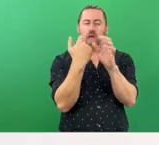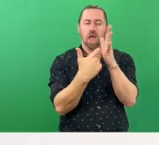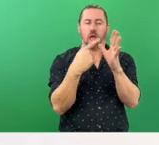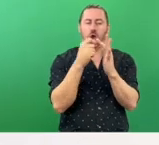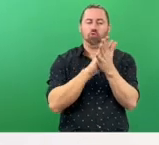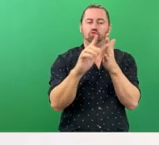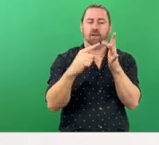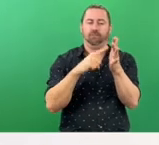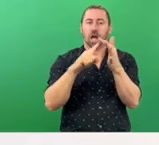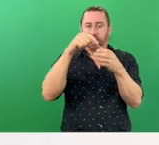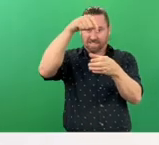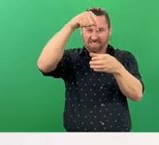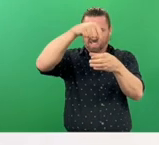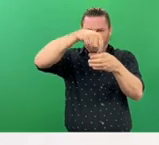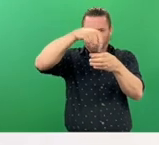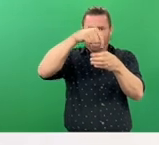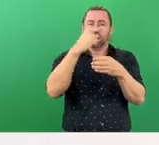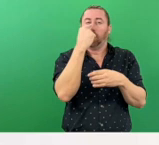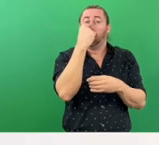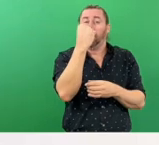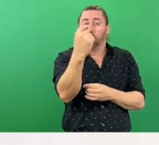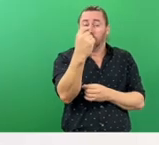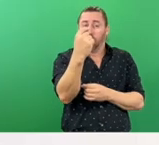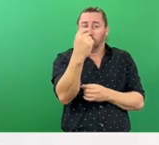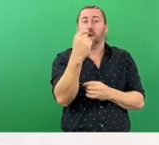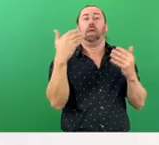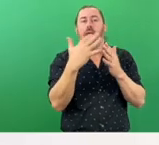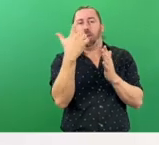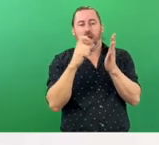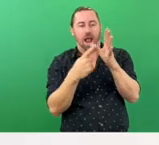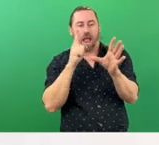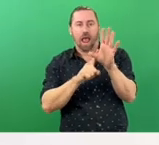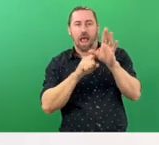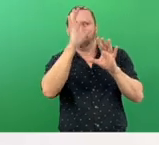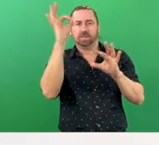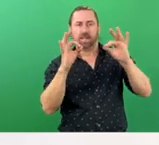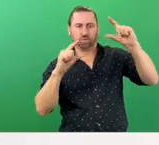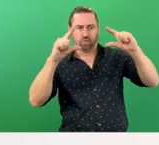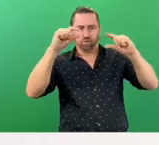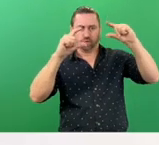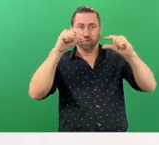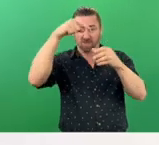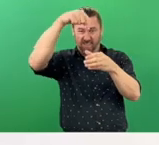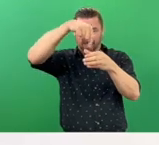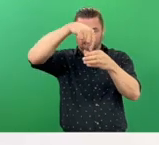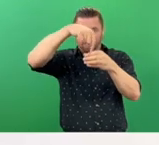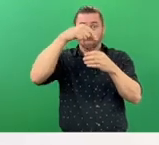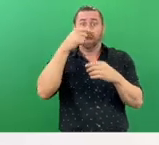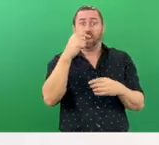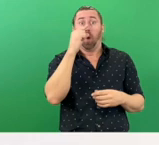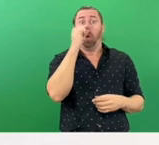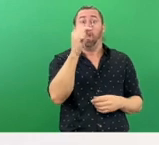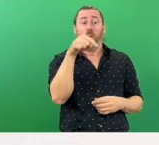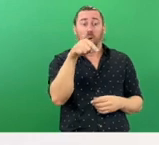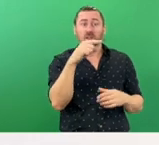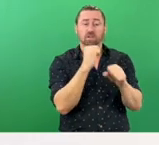of graphite that's in the core of the pencil relative to the amount of clay. And that's what the core of your pencil is. It's